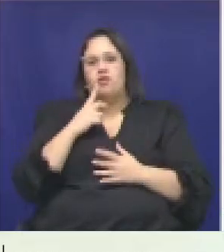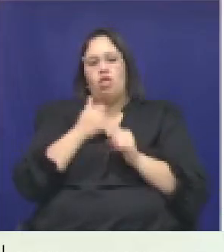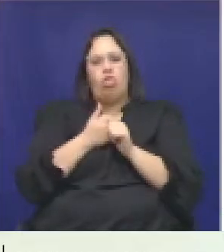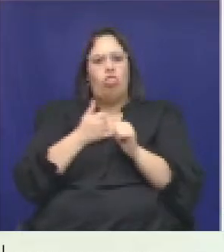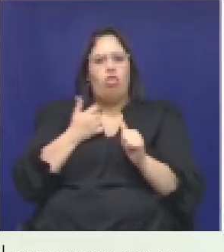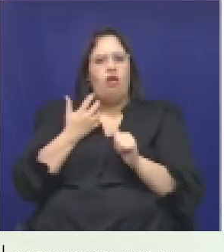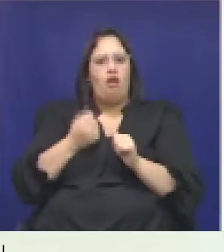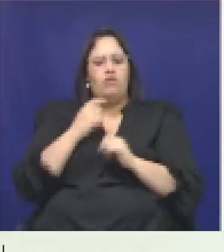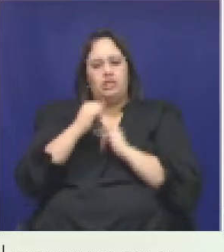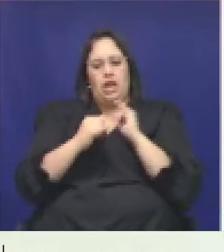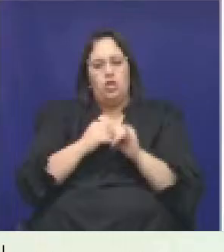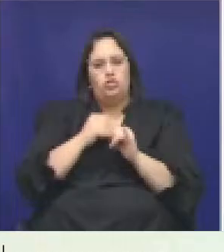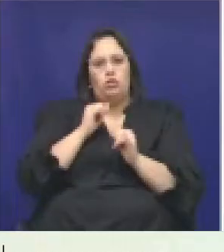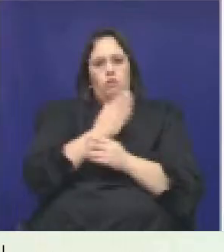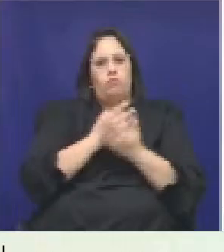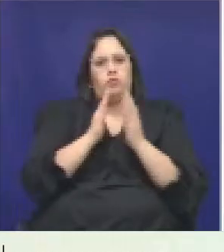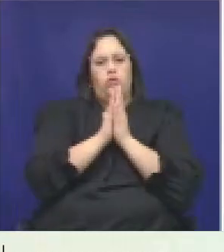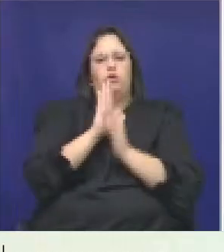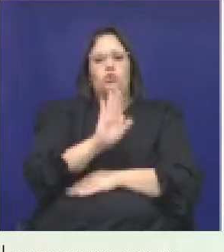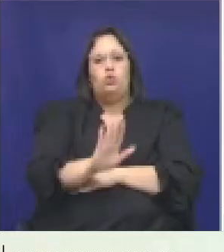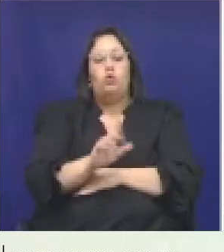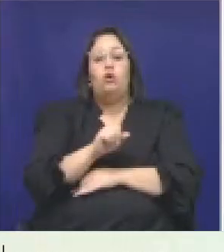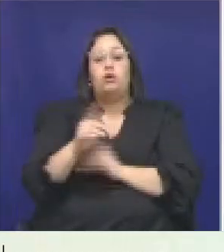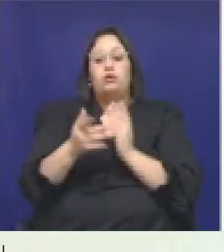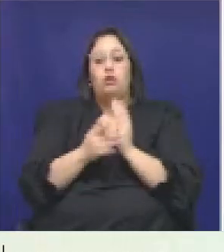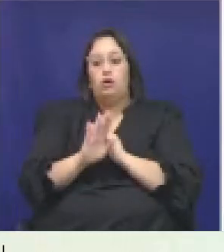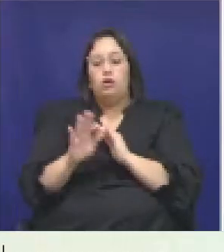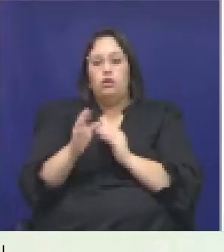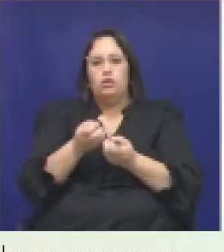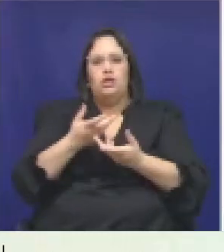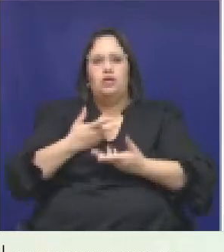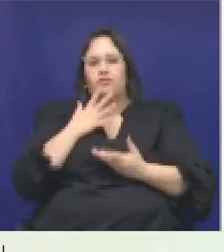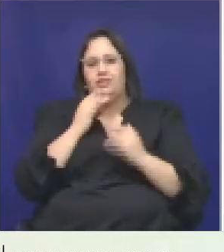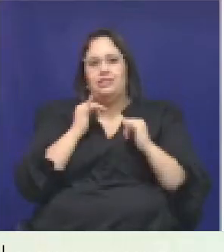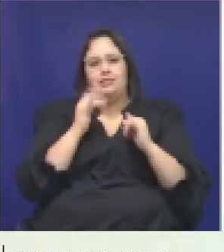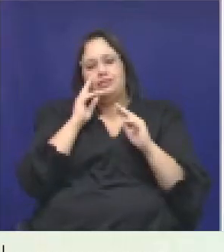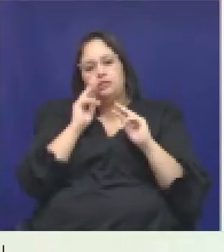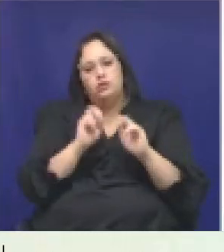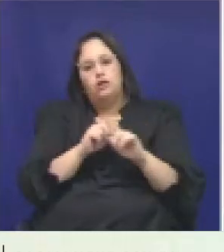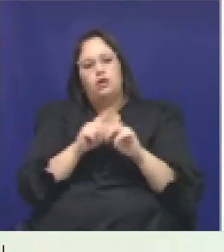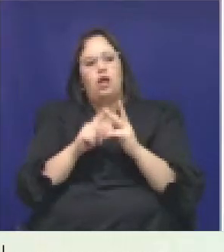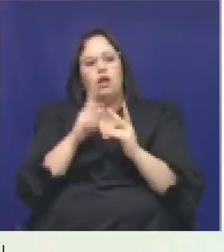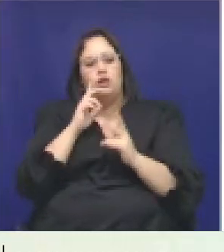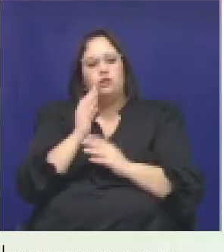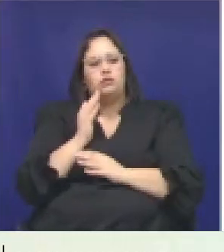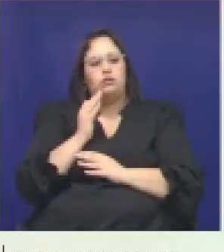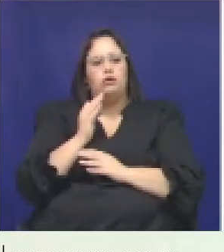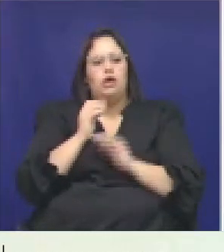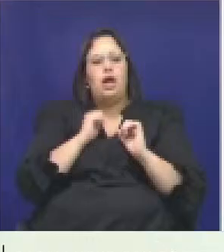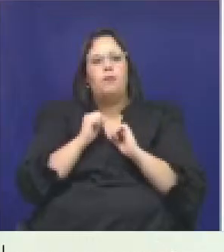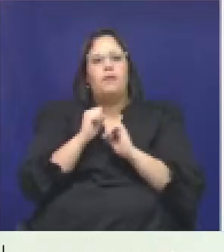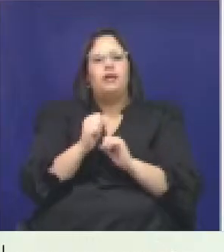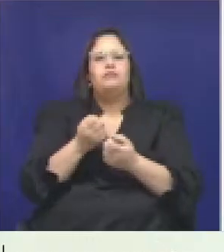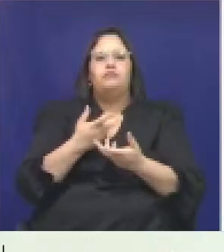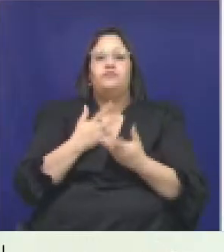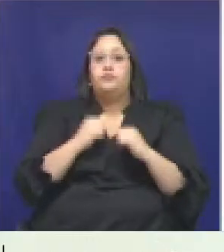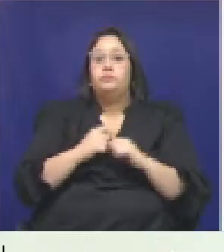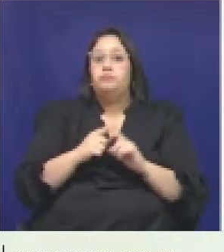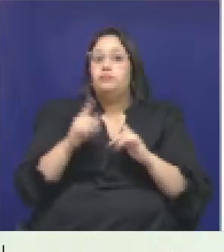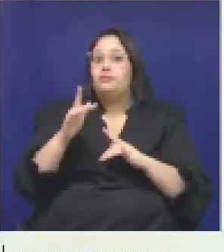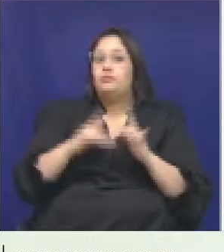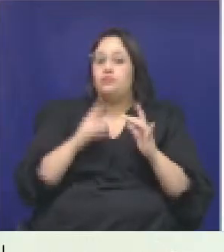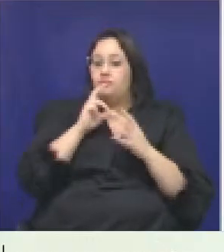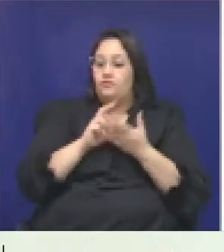behind its international counterparts. This technology could provide critical insight and predictive capabilities, yet the lack